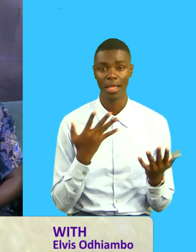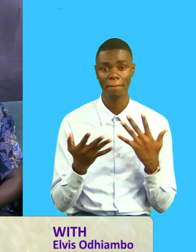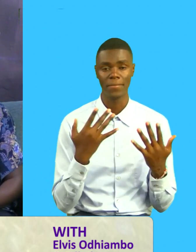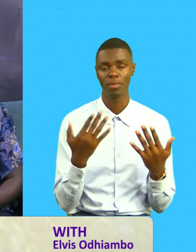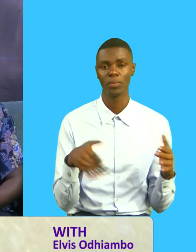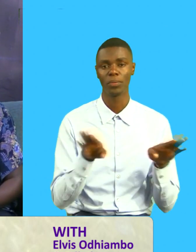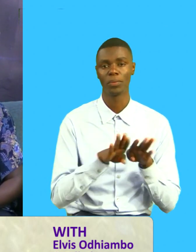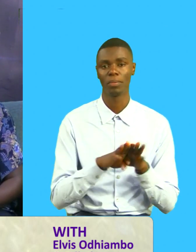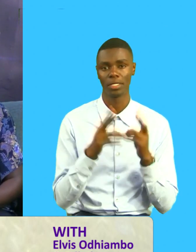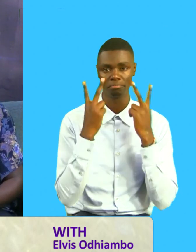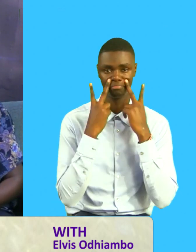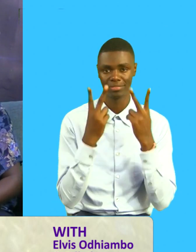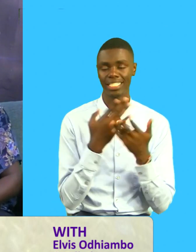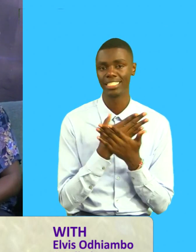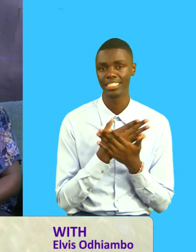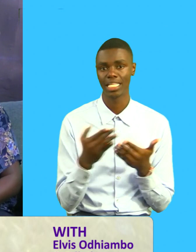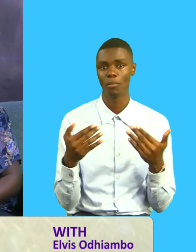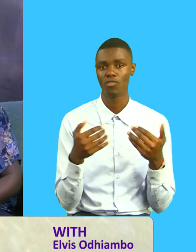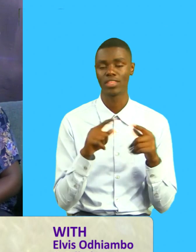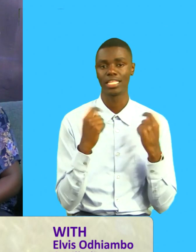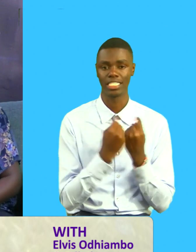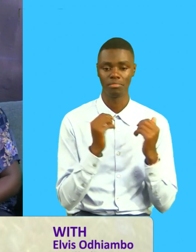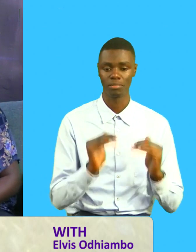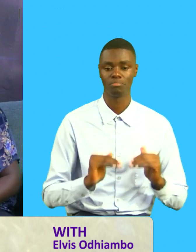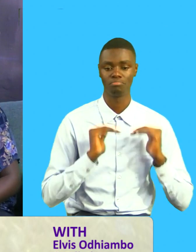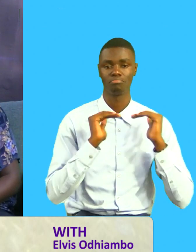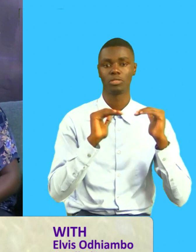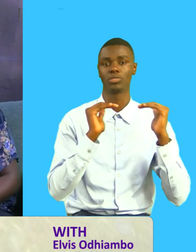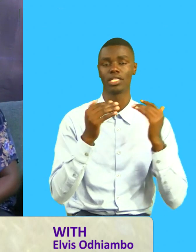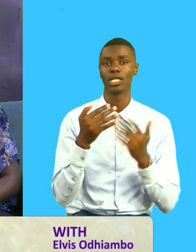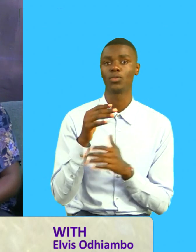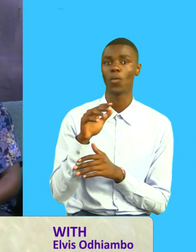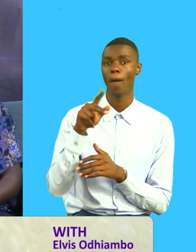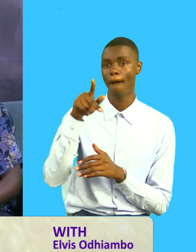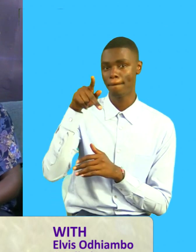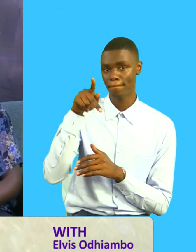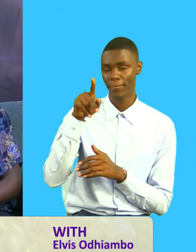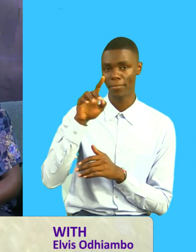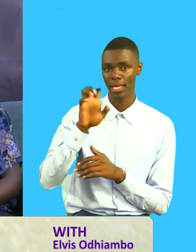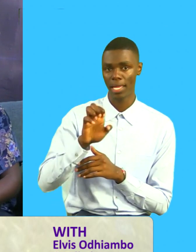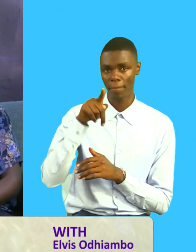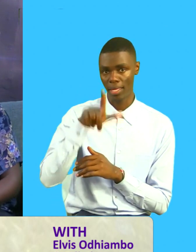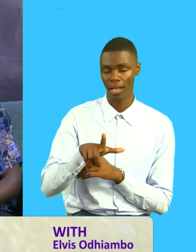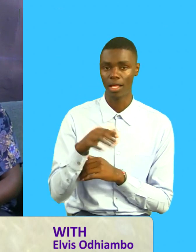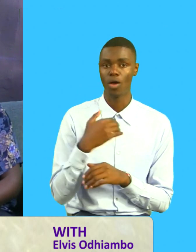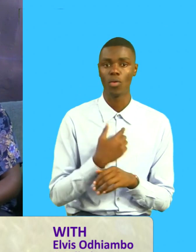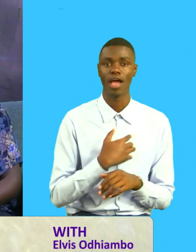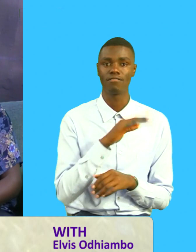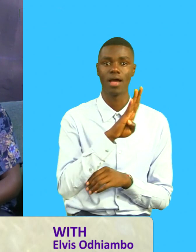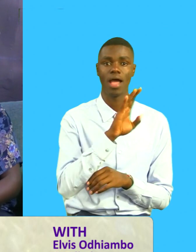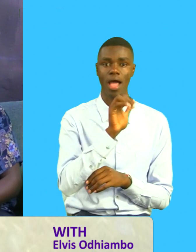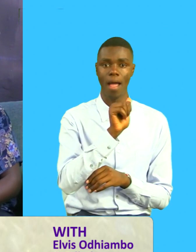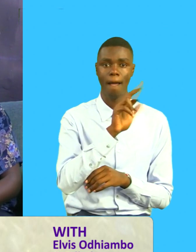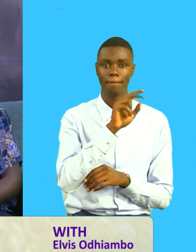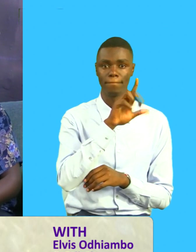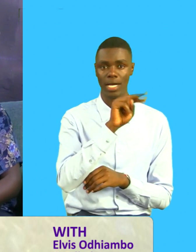wind up, let's just take a look at some of the teams that have been promoted to the Premier League. We have Burnley, who have made the return after a 1-year